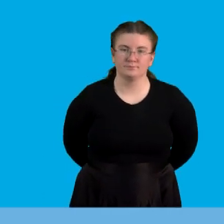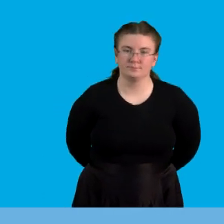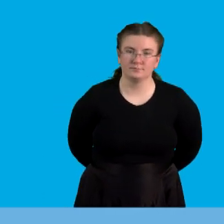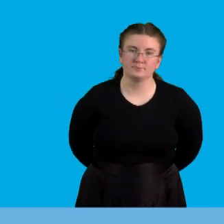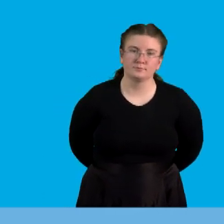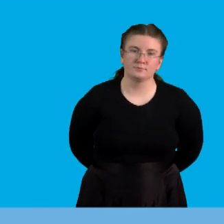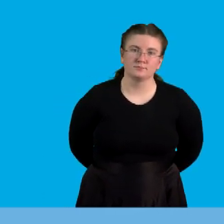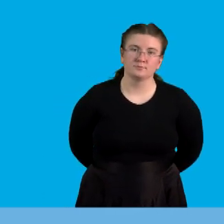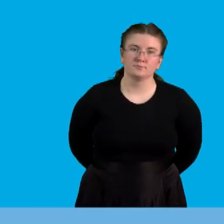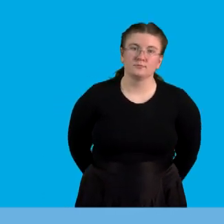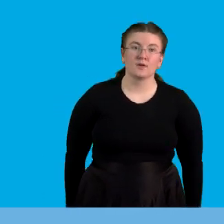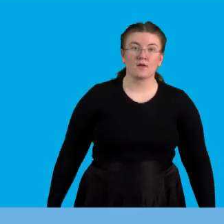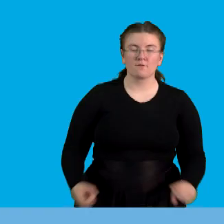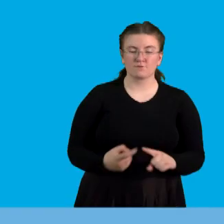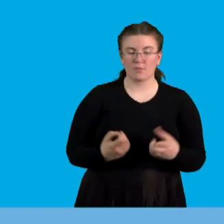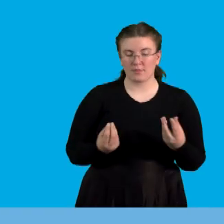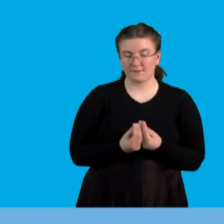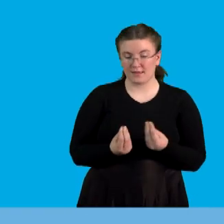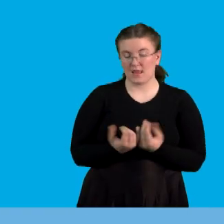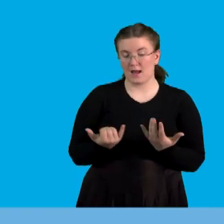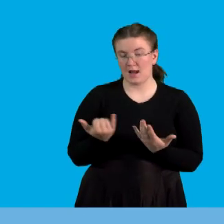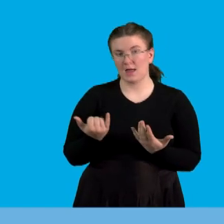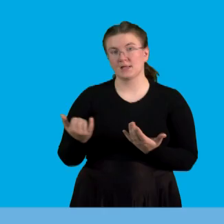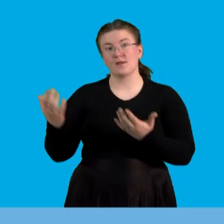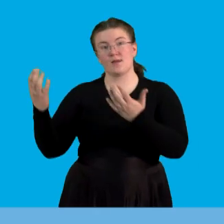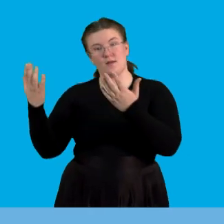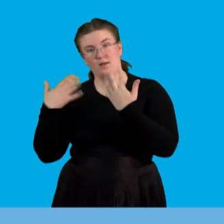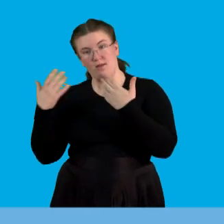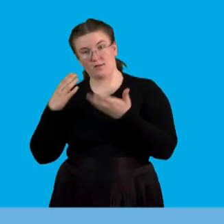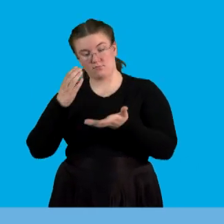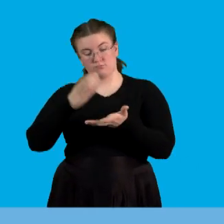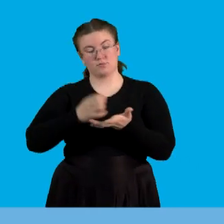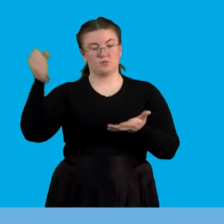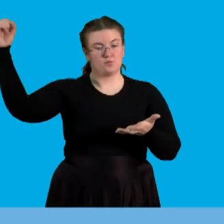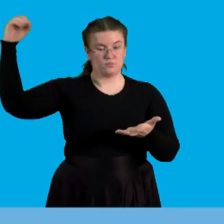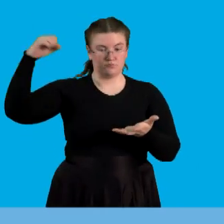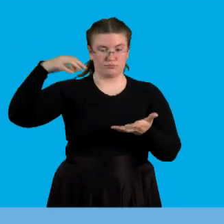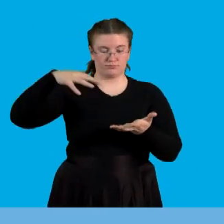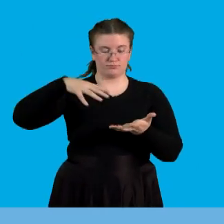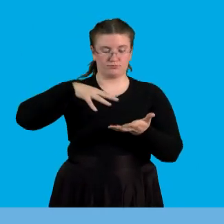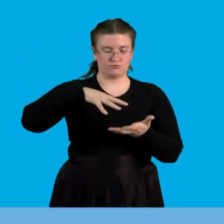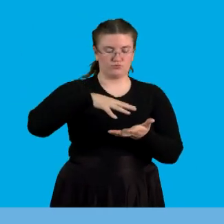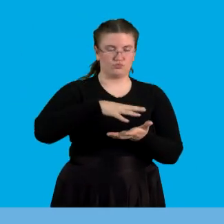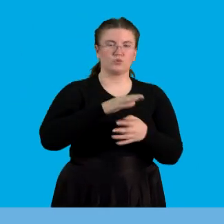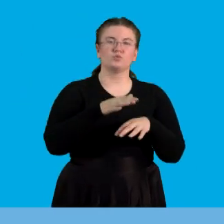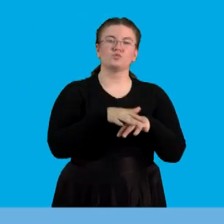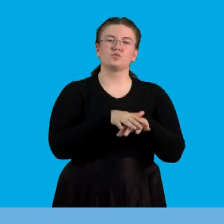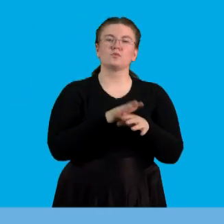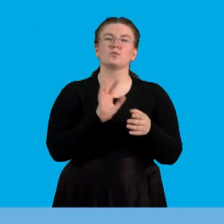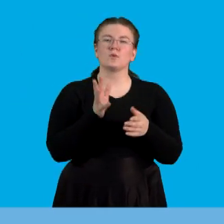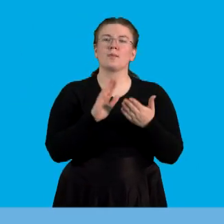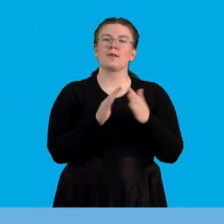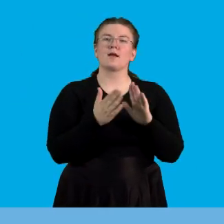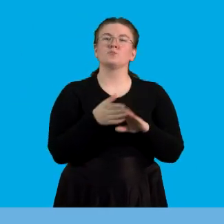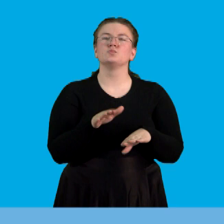If light moves from a less dense medium like air into a denser medium like glass, then the light slows down, as we have said. Less dense